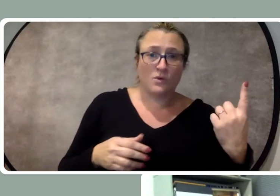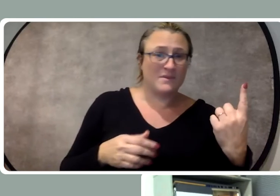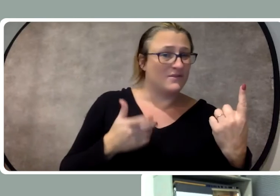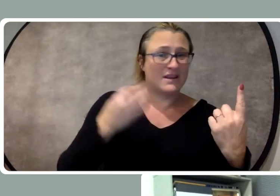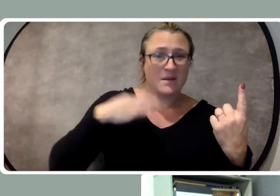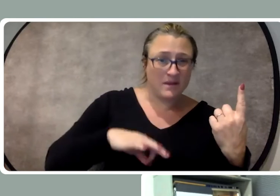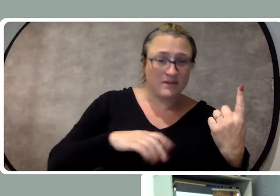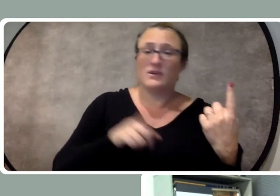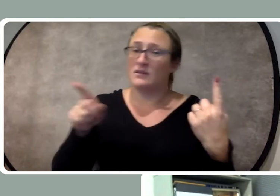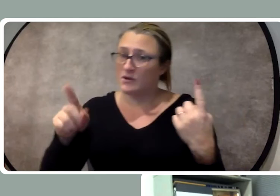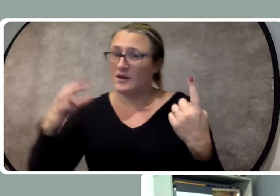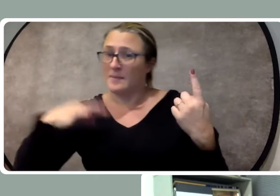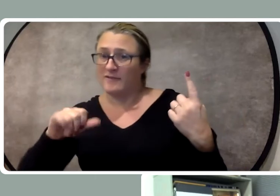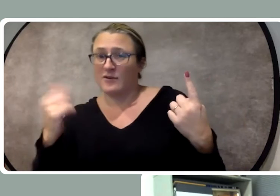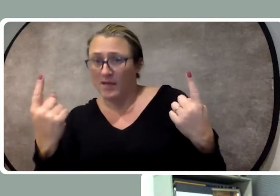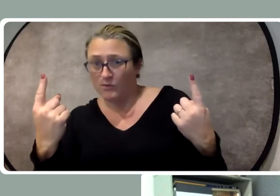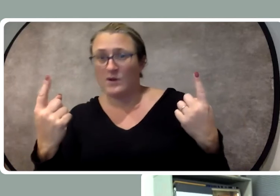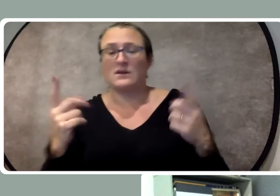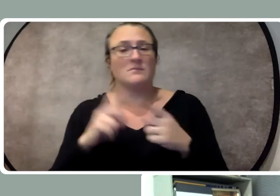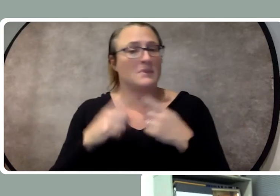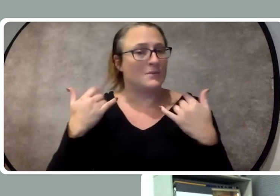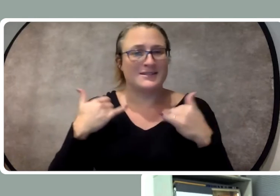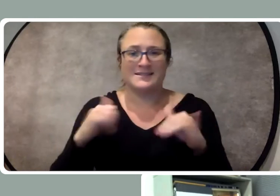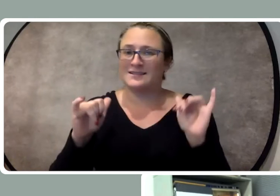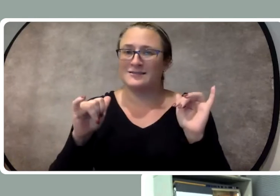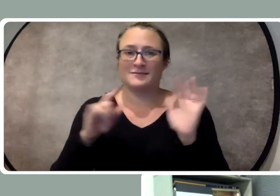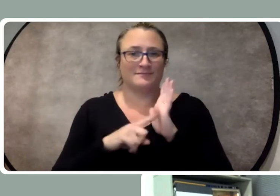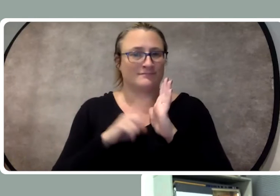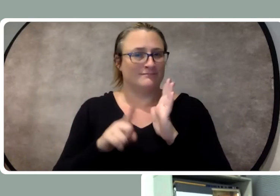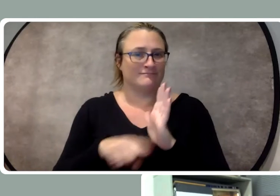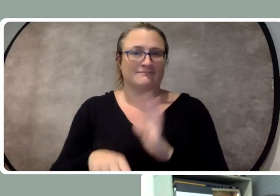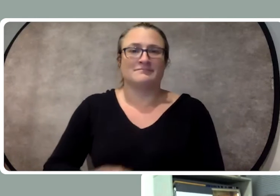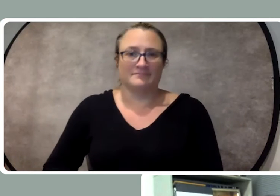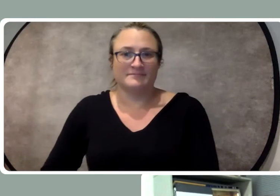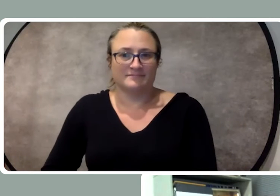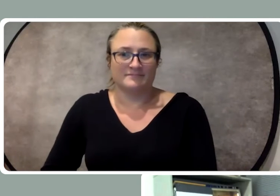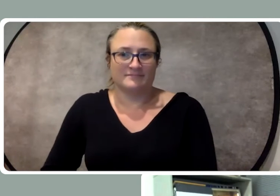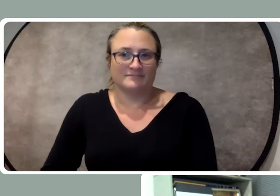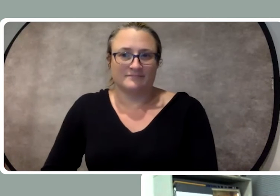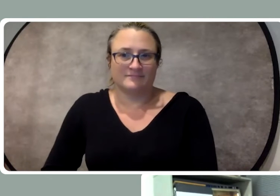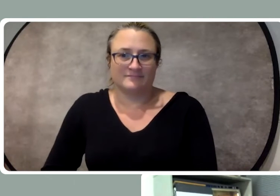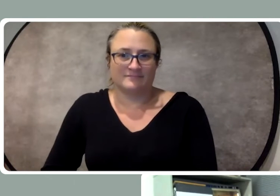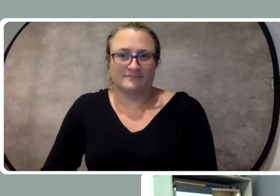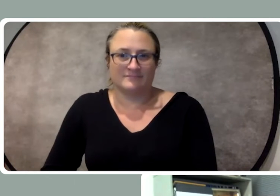But this is an area that is still being actively investigated.